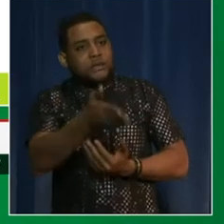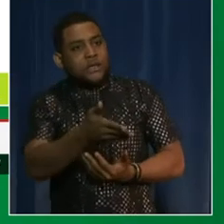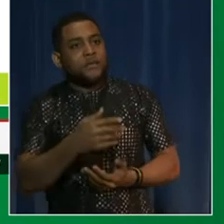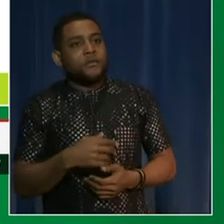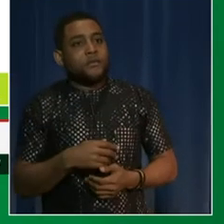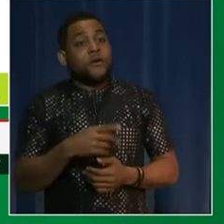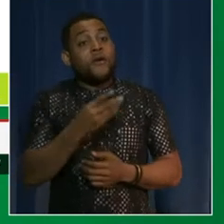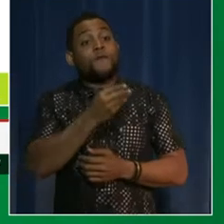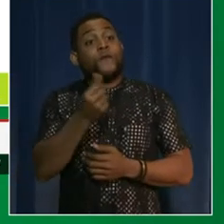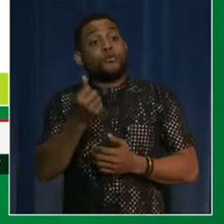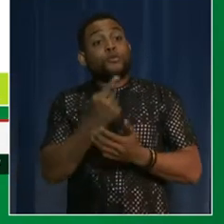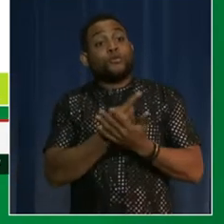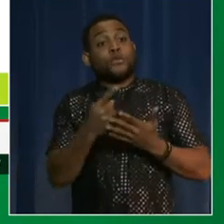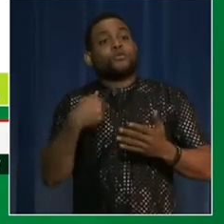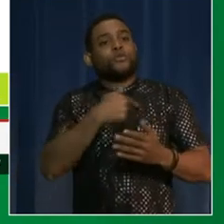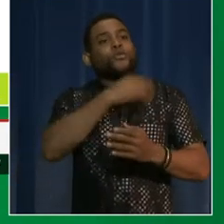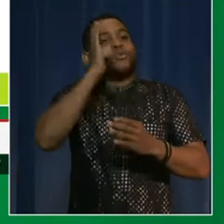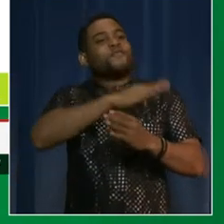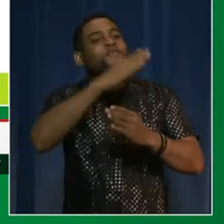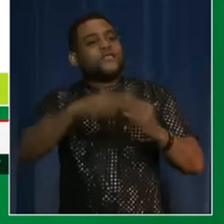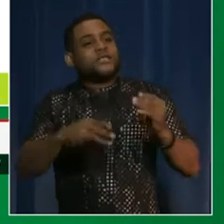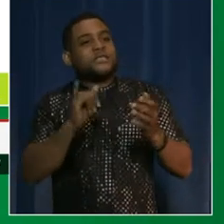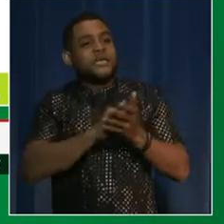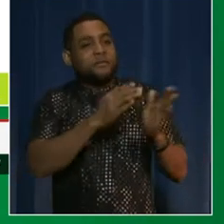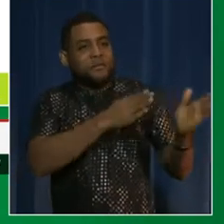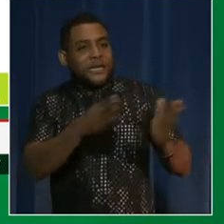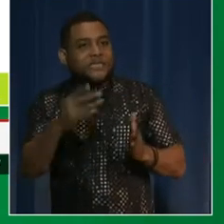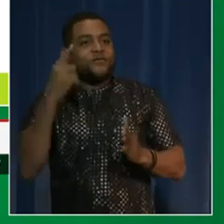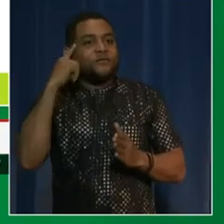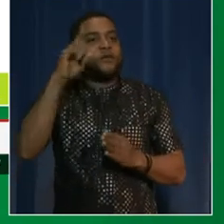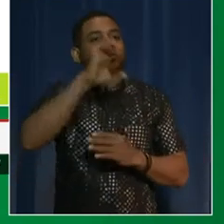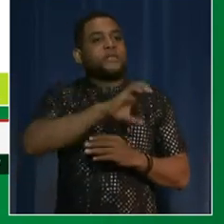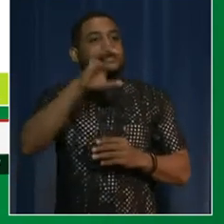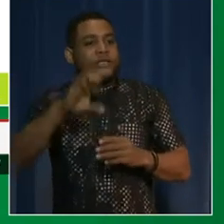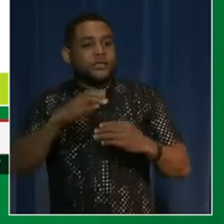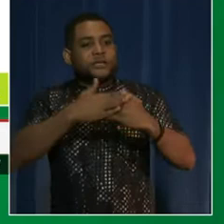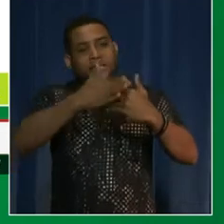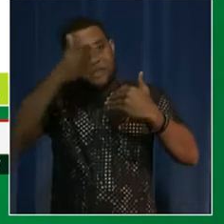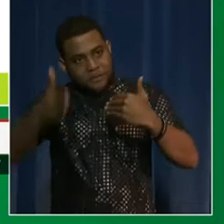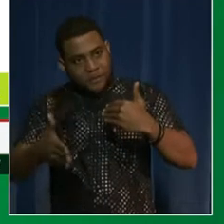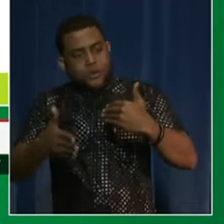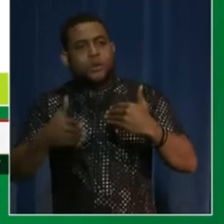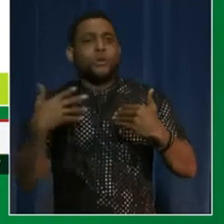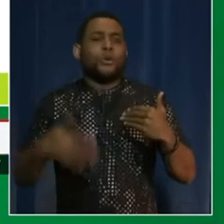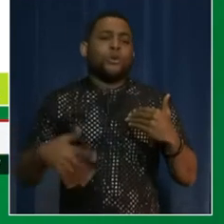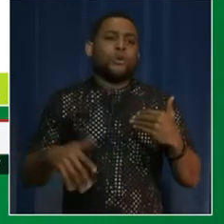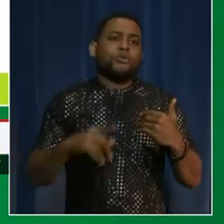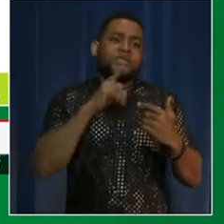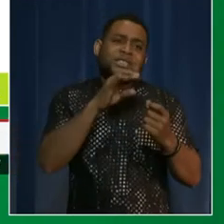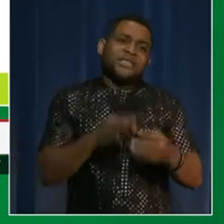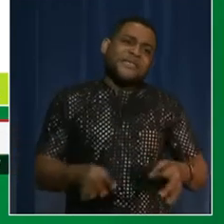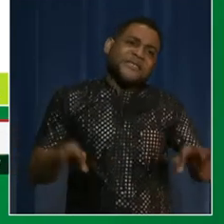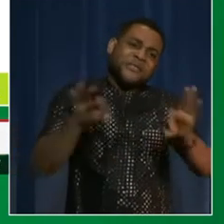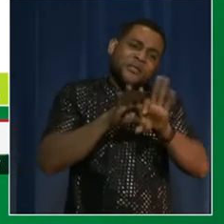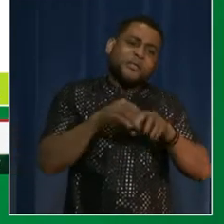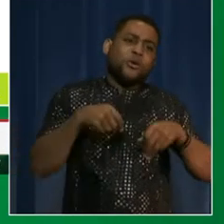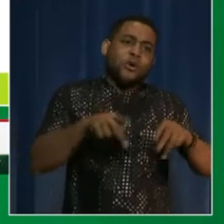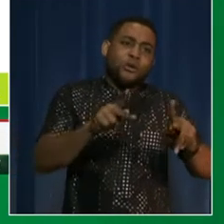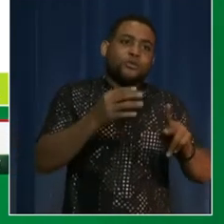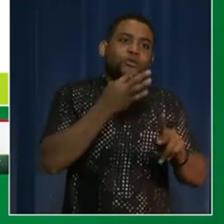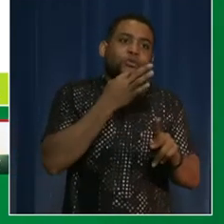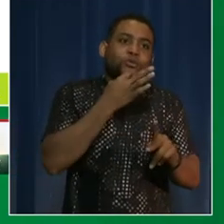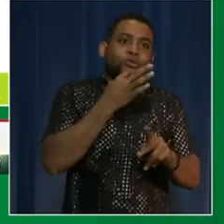a small area plan for the Chevy Chase neighborhood, where we have a really significant opportunity that will be coming forward to redevelop a